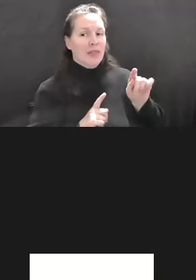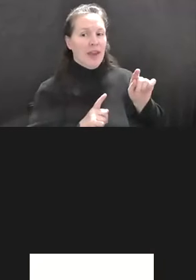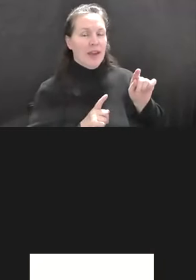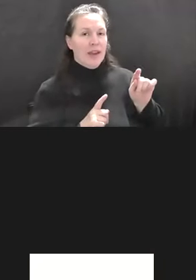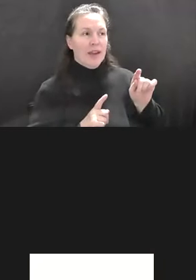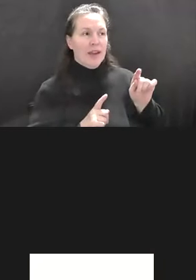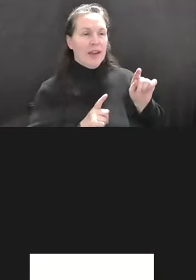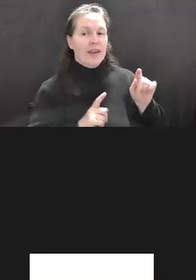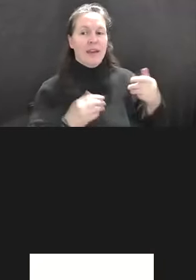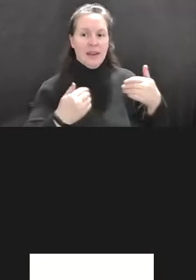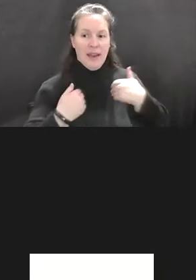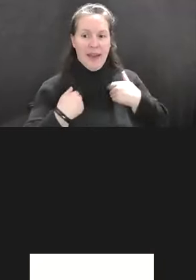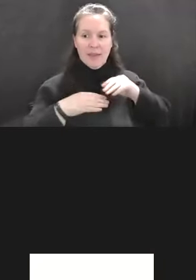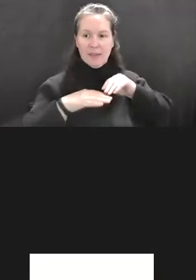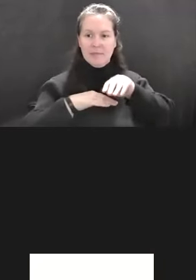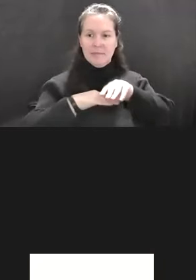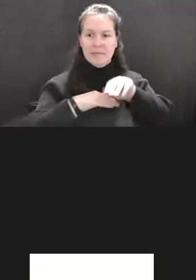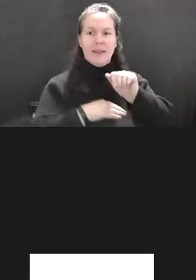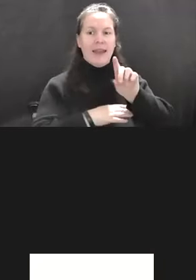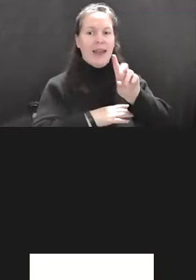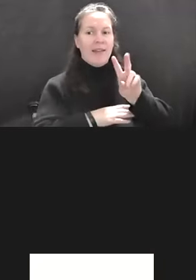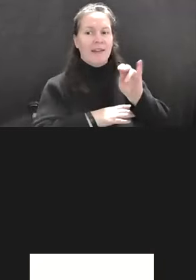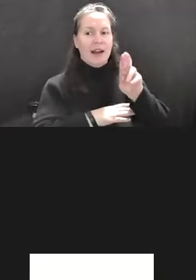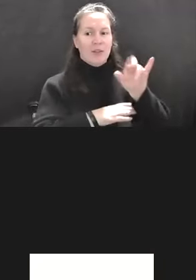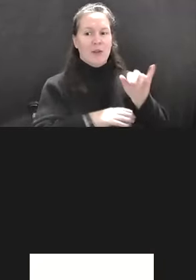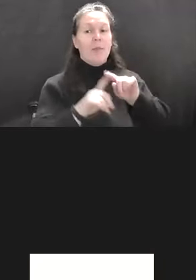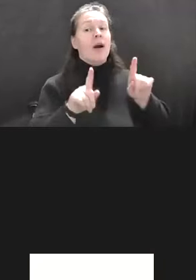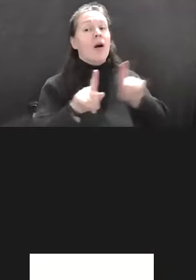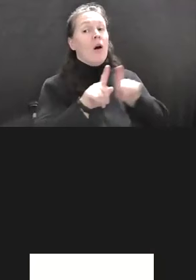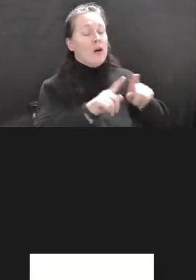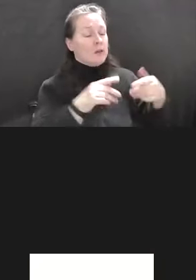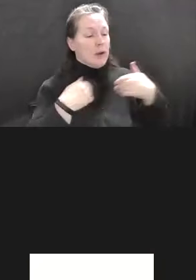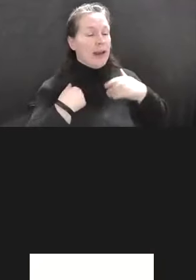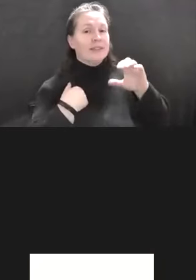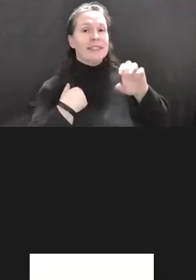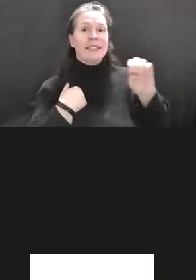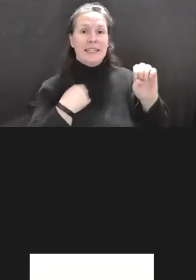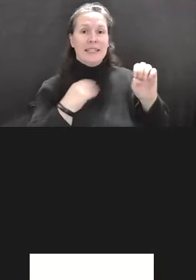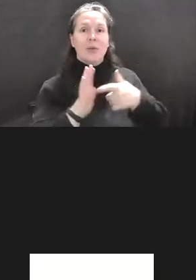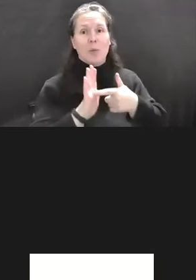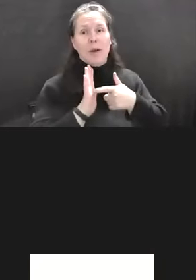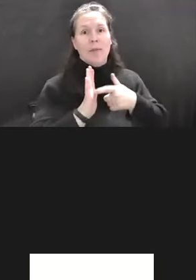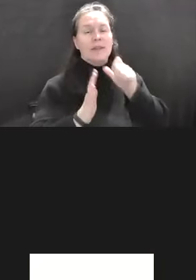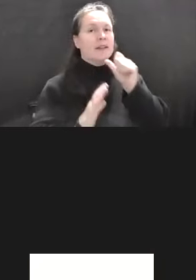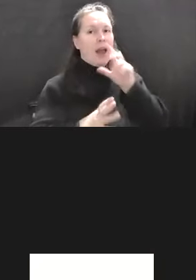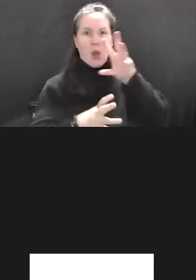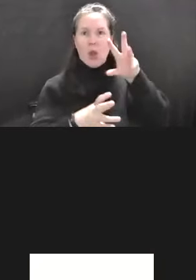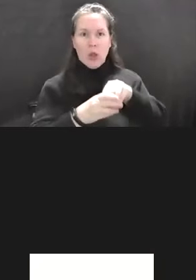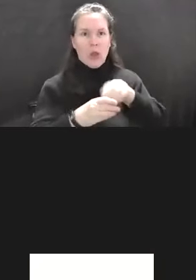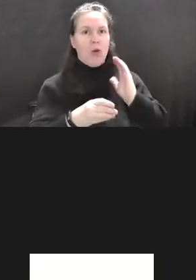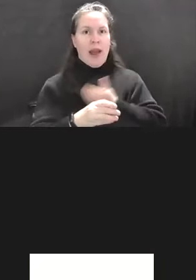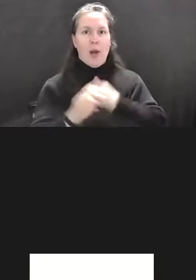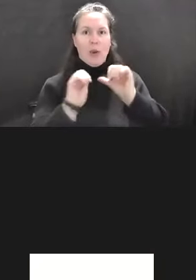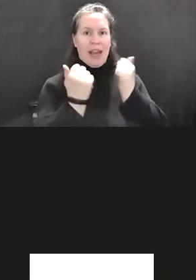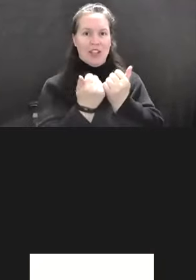they have an advisory committee, but they do have a CE requirement. So this will not include our agency